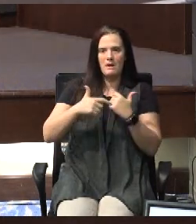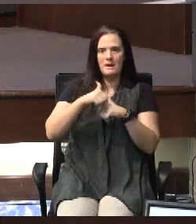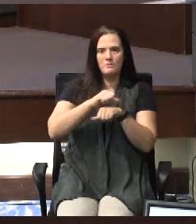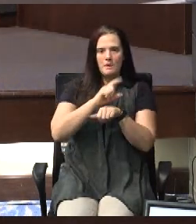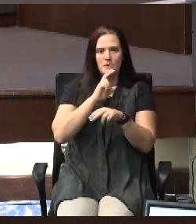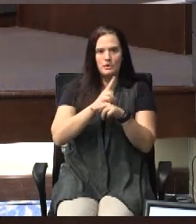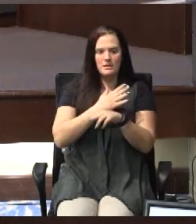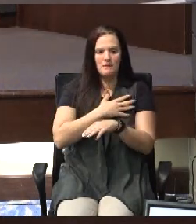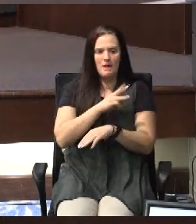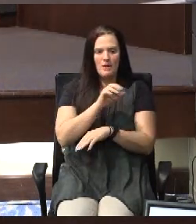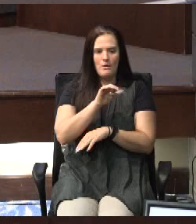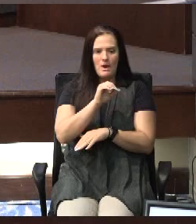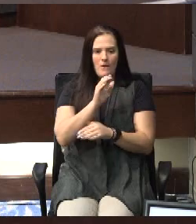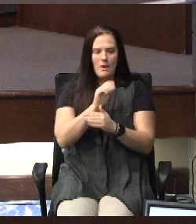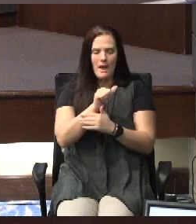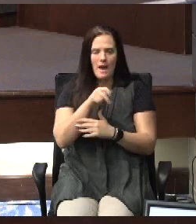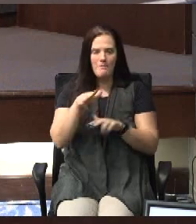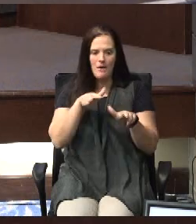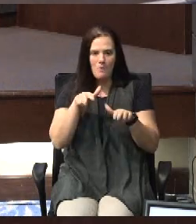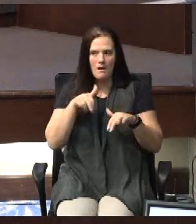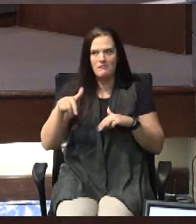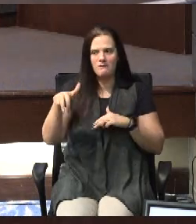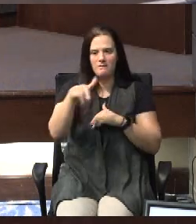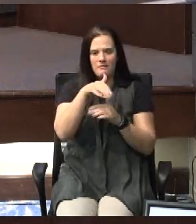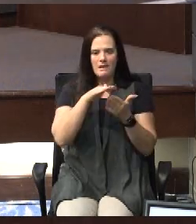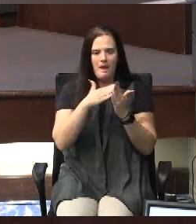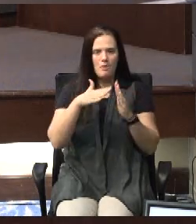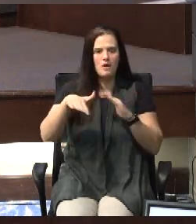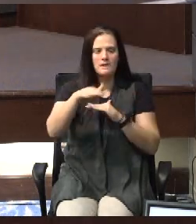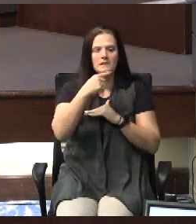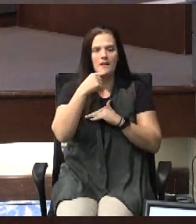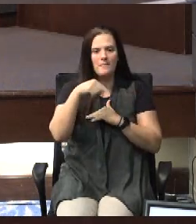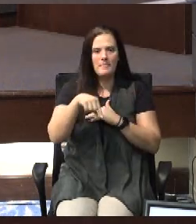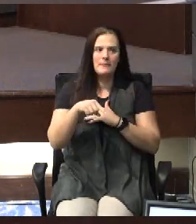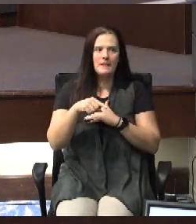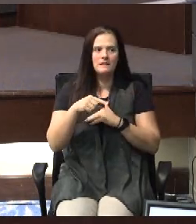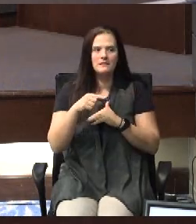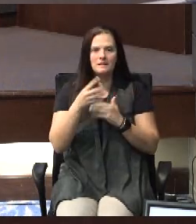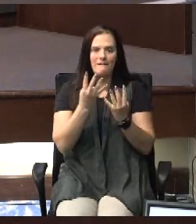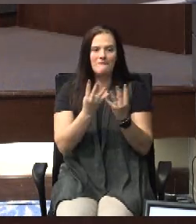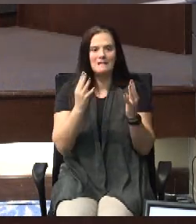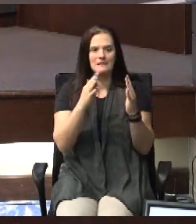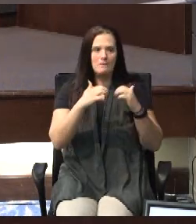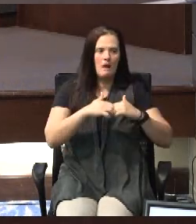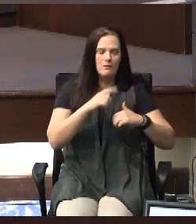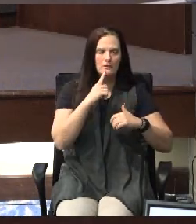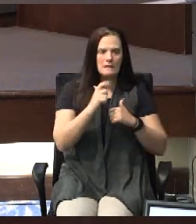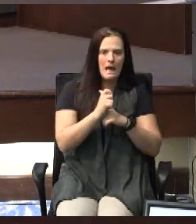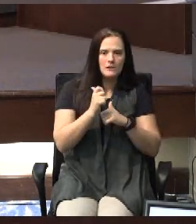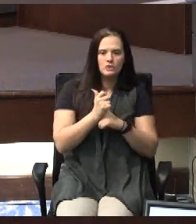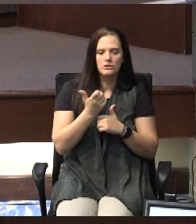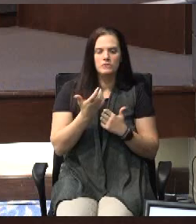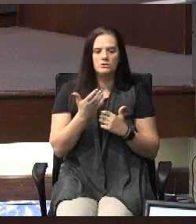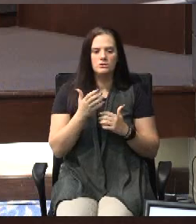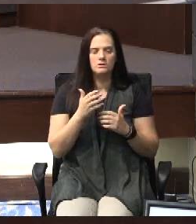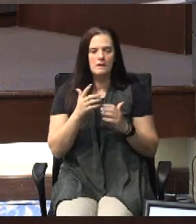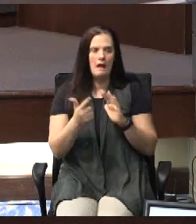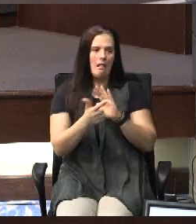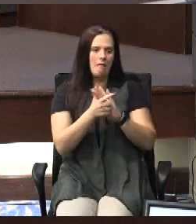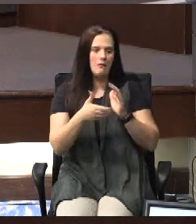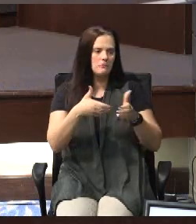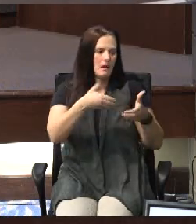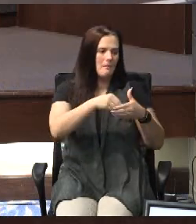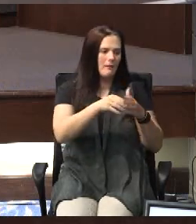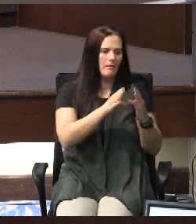using the My Waco app and walking the neighborhood and saying, this fence is coming down and it's a hazard. Here's illegal dumping in the